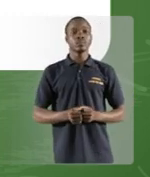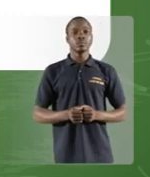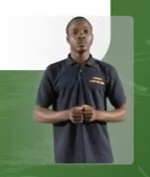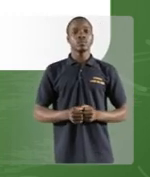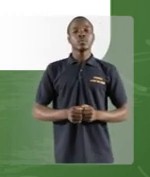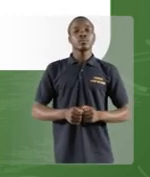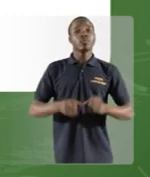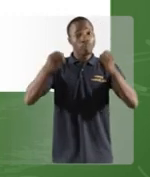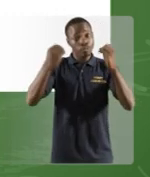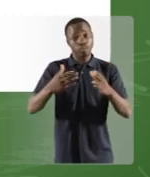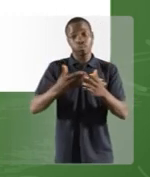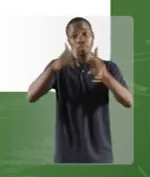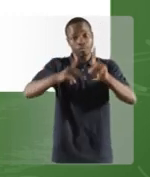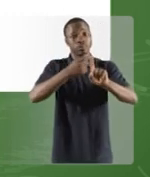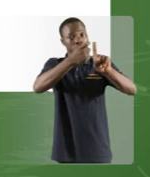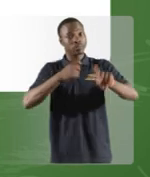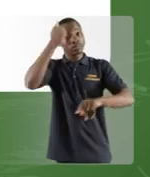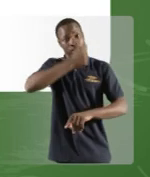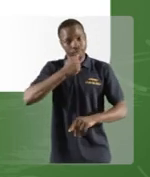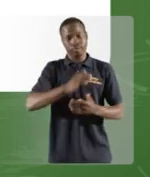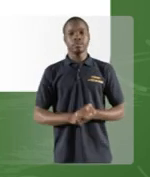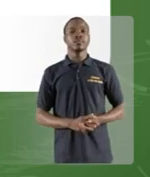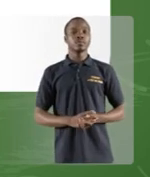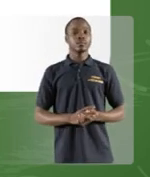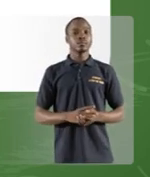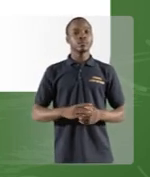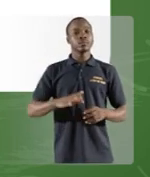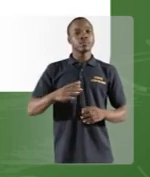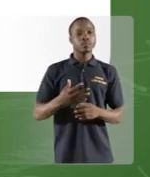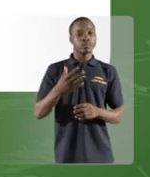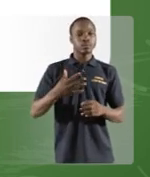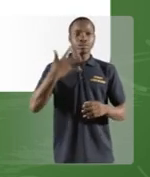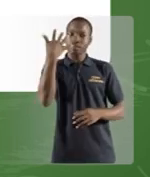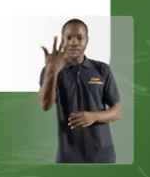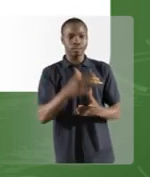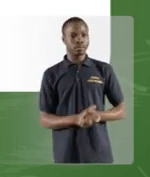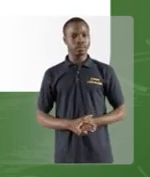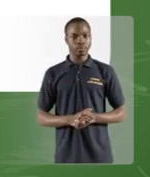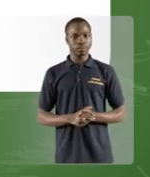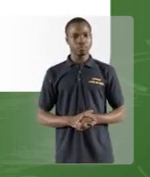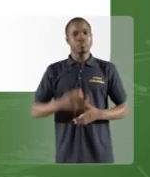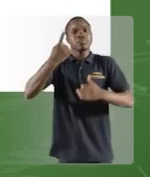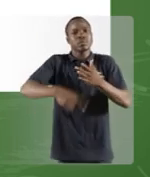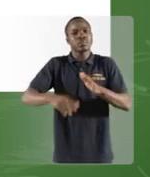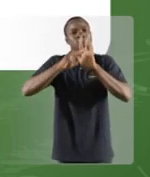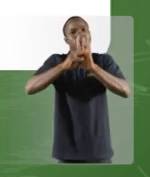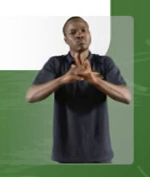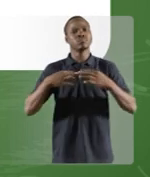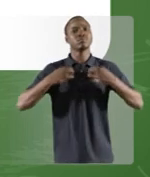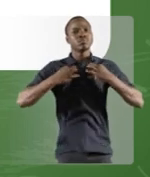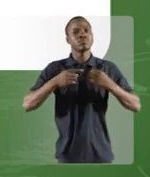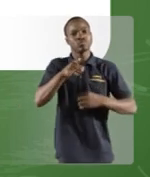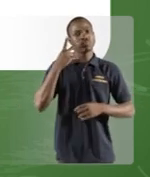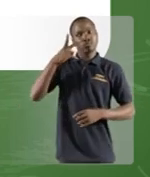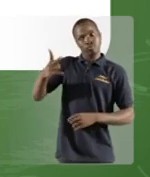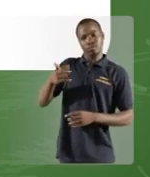African countries. Question 5, what fashionable clothes did you see there? Okay,